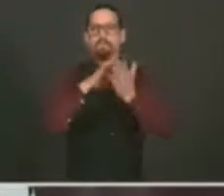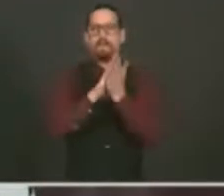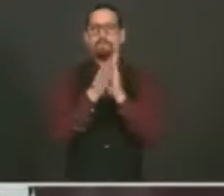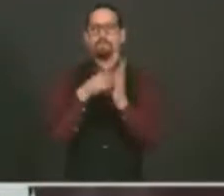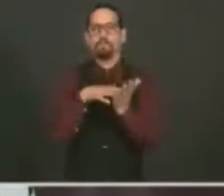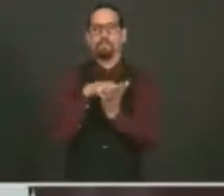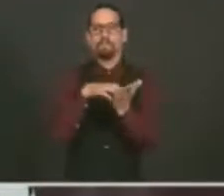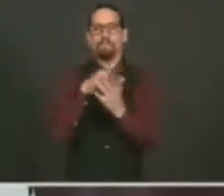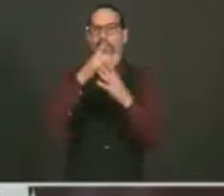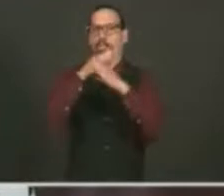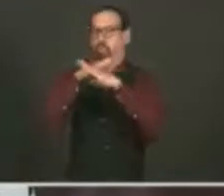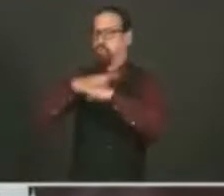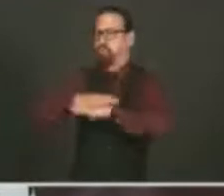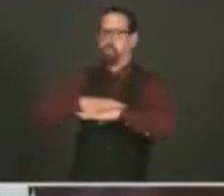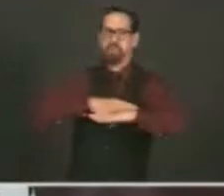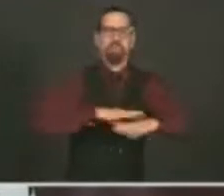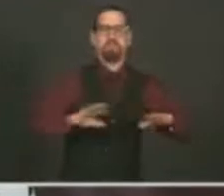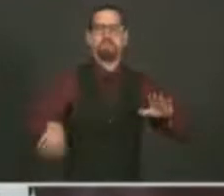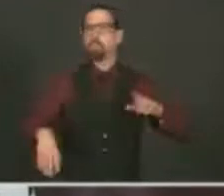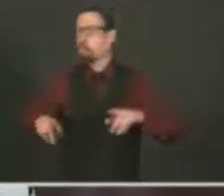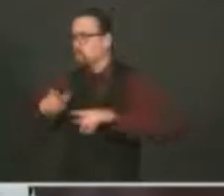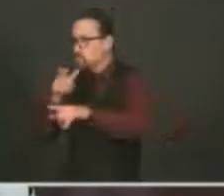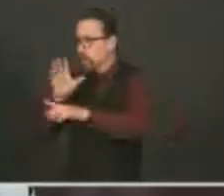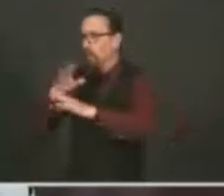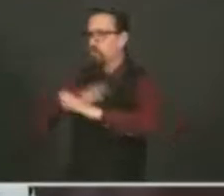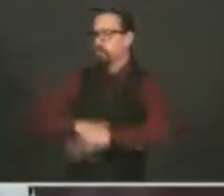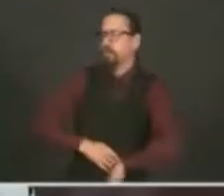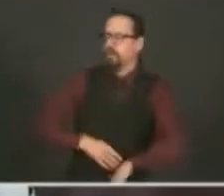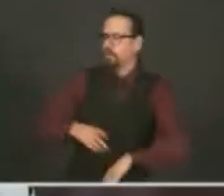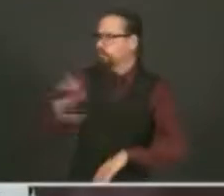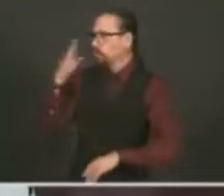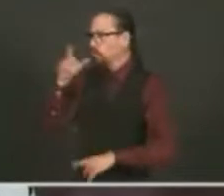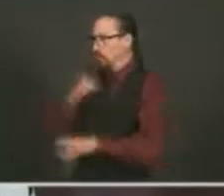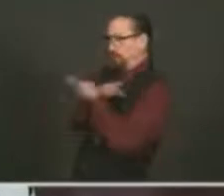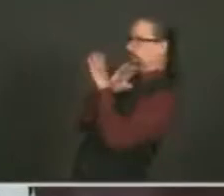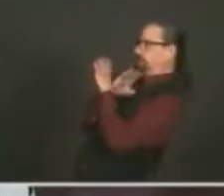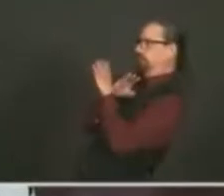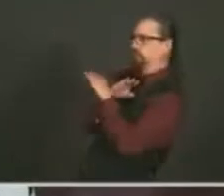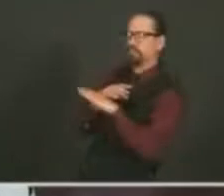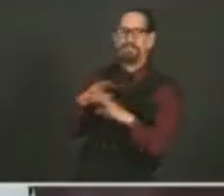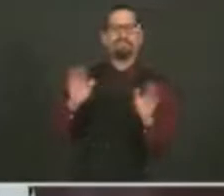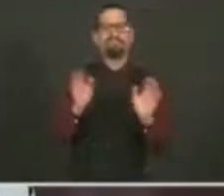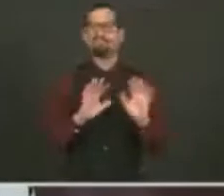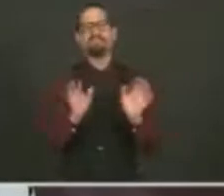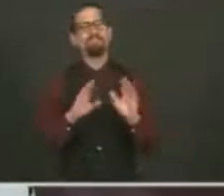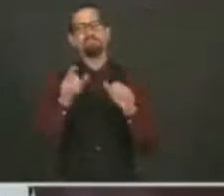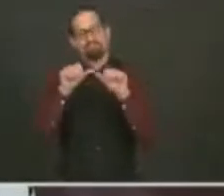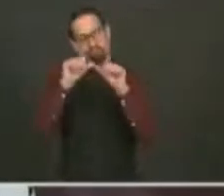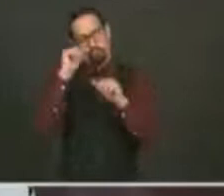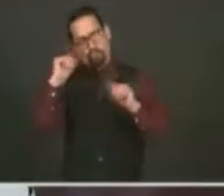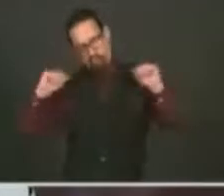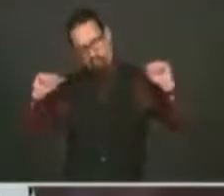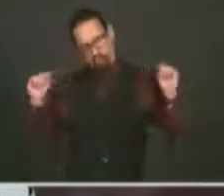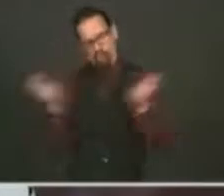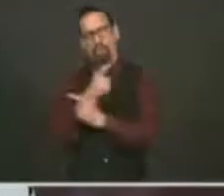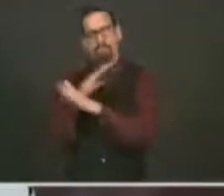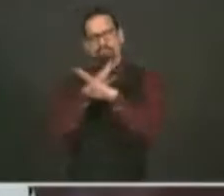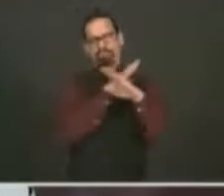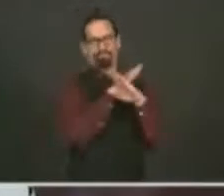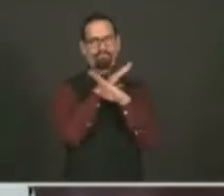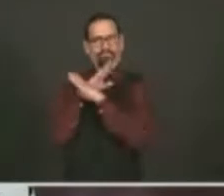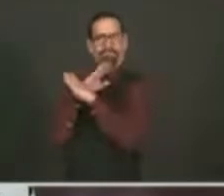those familiar associations scenarios. That's the people who are not complete strangers to